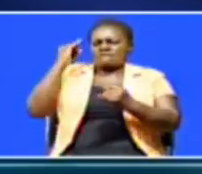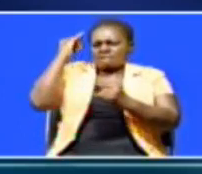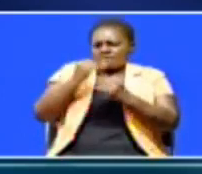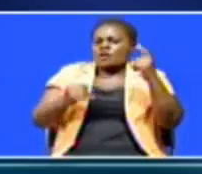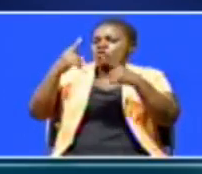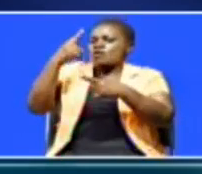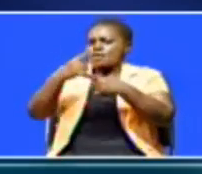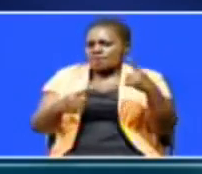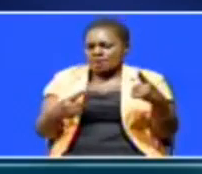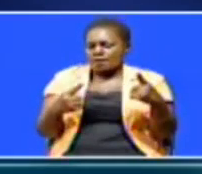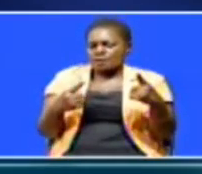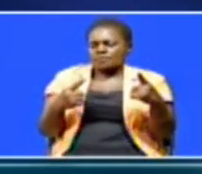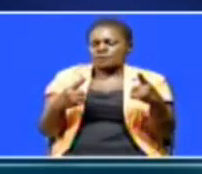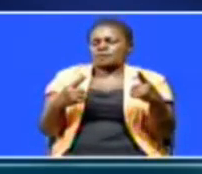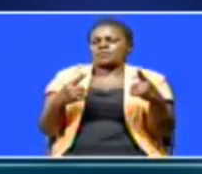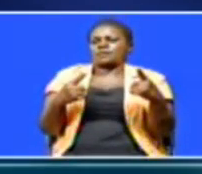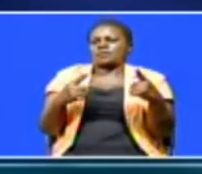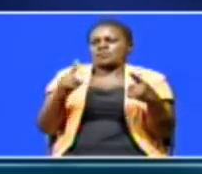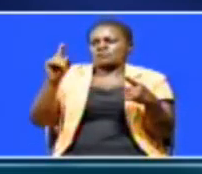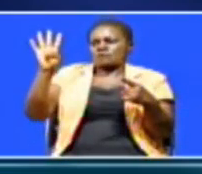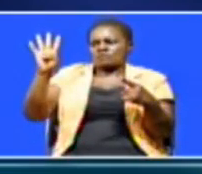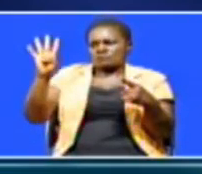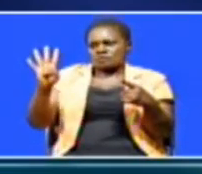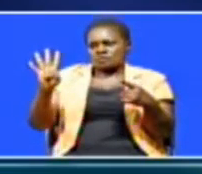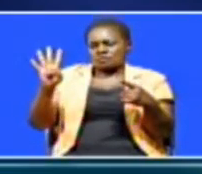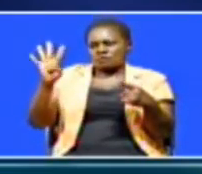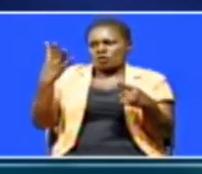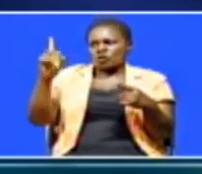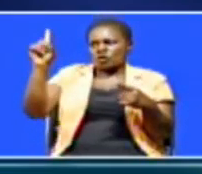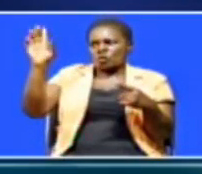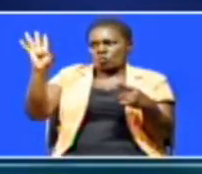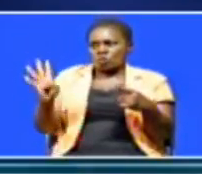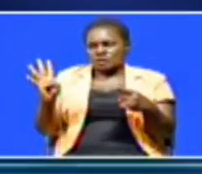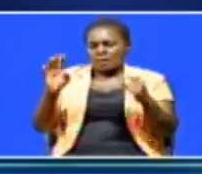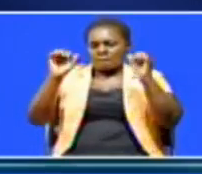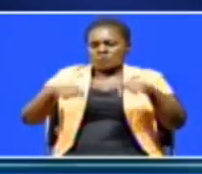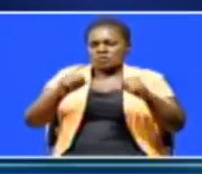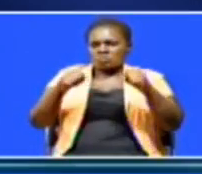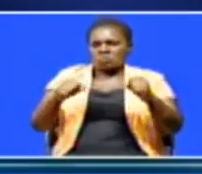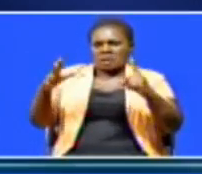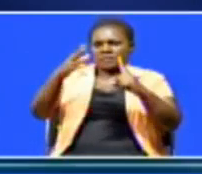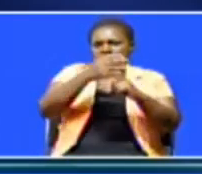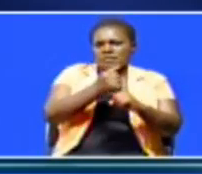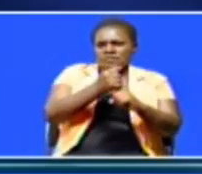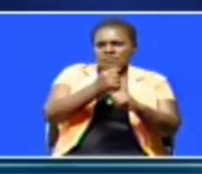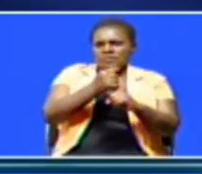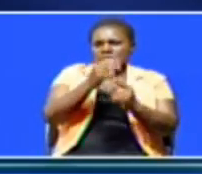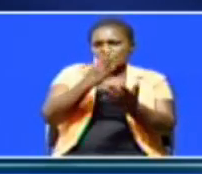year, we are again, or the fourth quarter, we are again at maybe where we could have been. Sort of